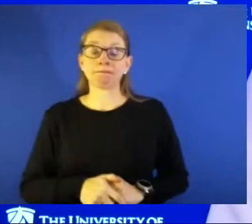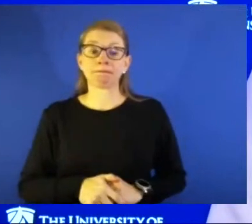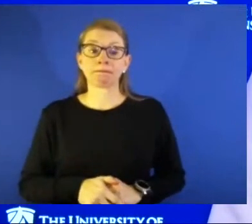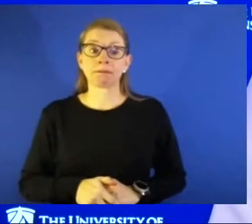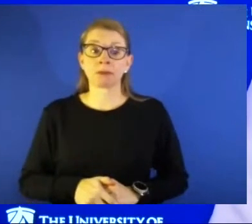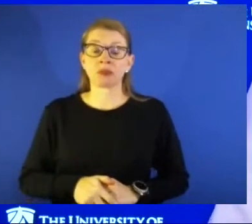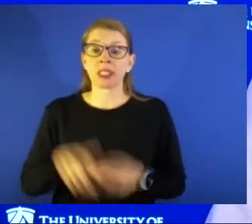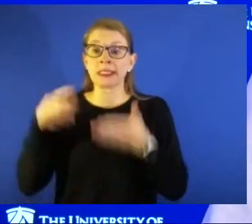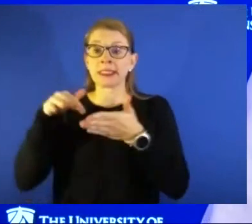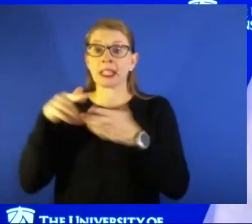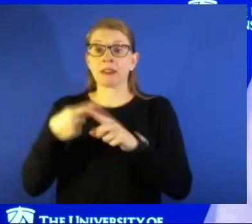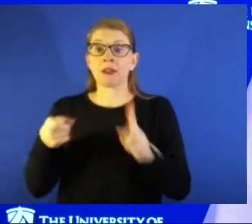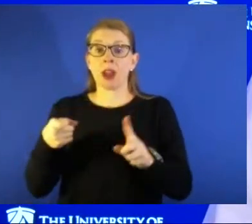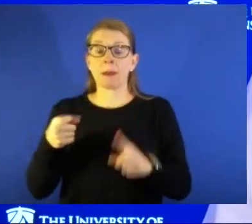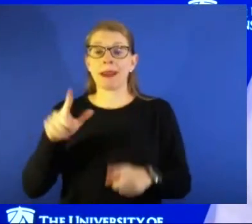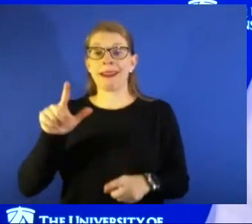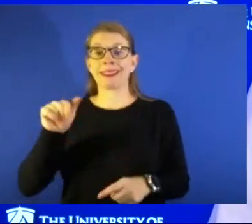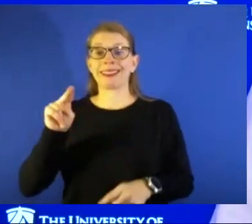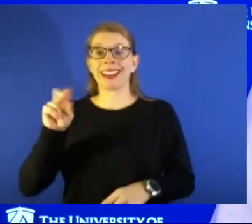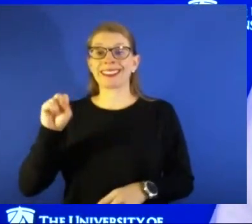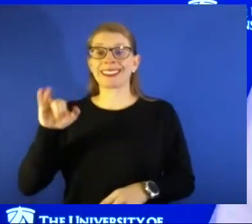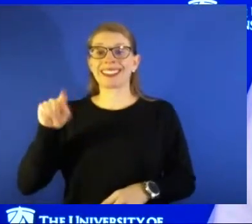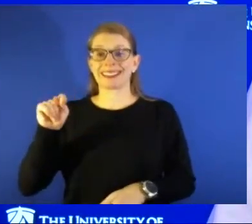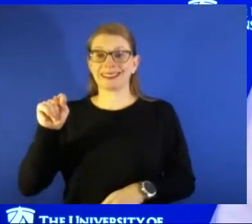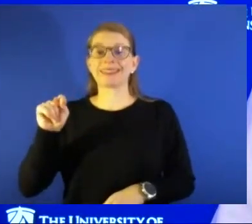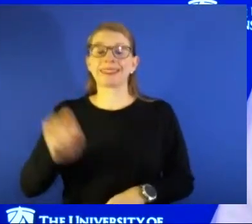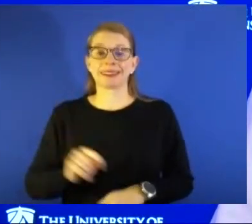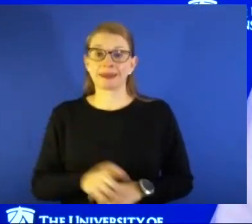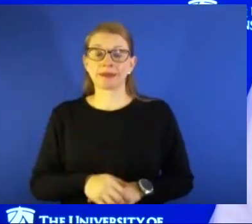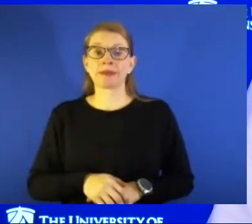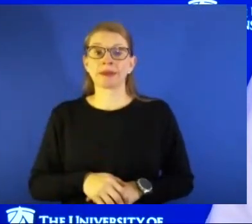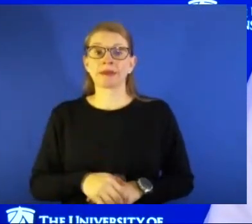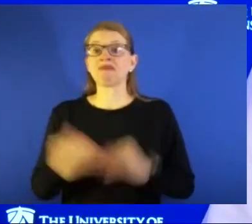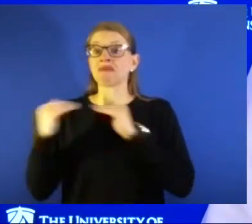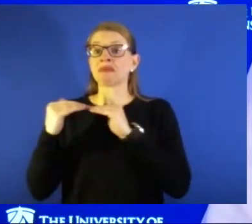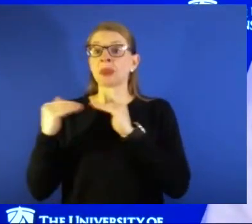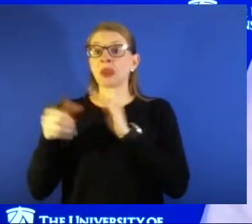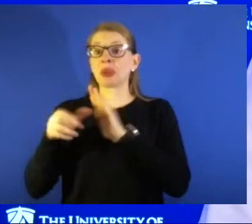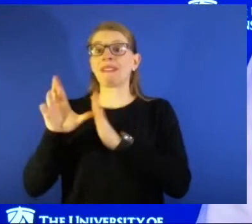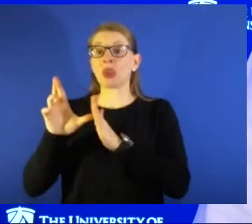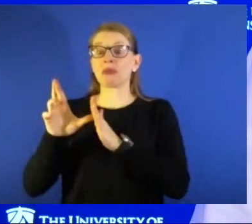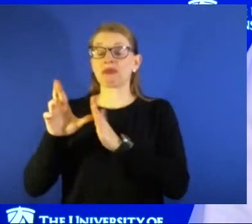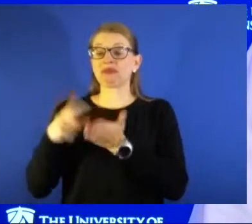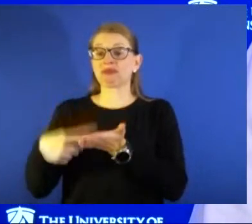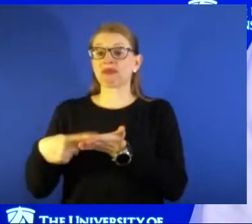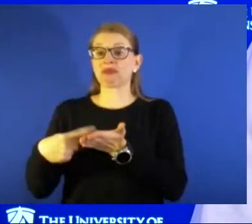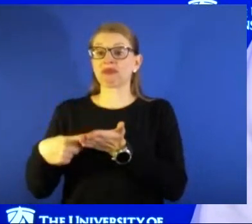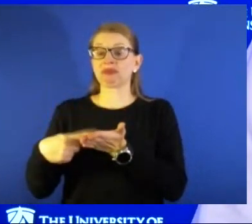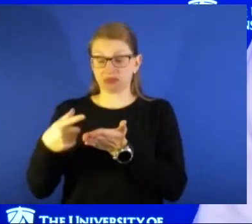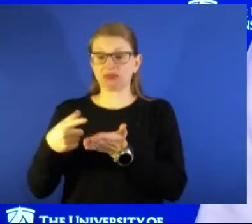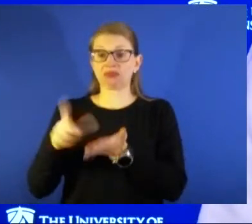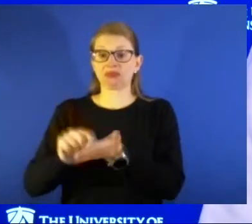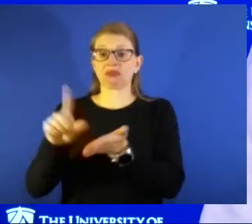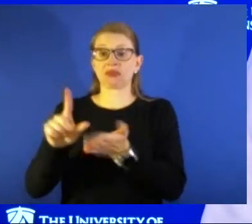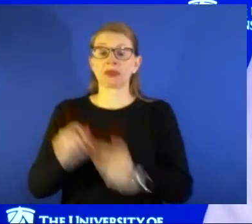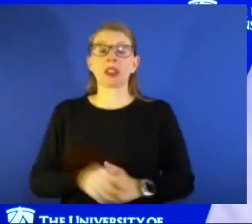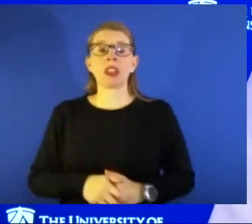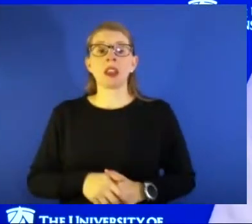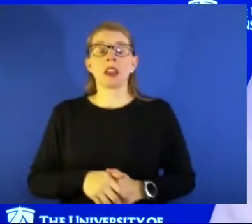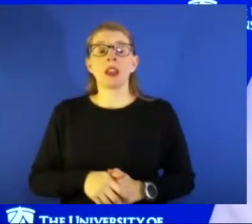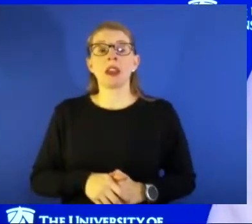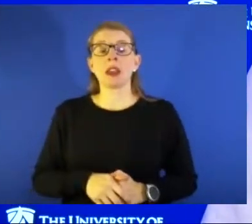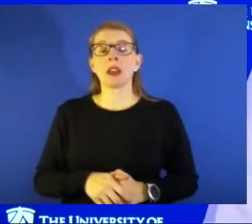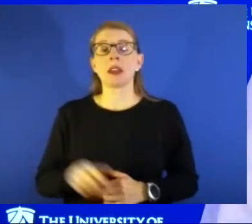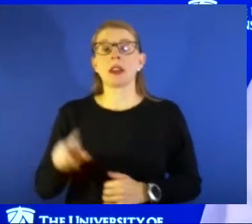out of the Lancet, peer reviewed. So we do have good evidence that vaccination does reduce your risk of getting